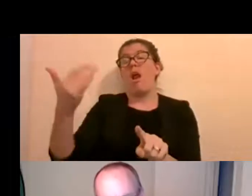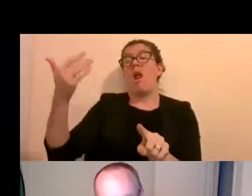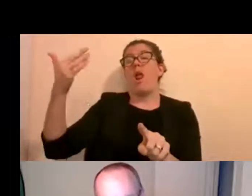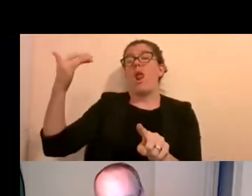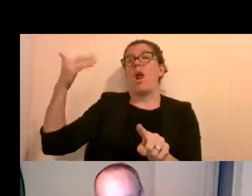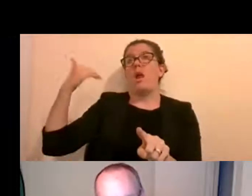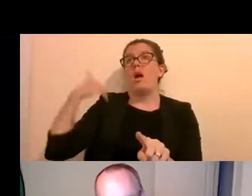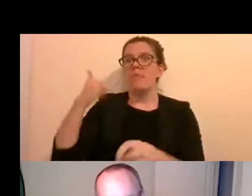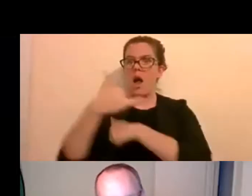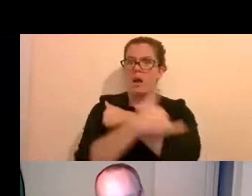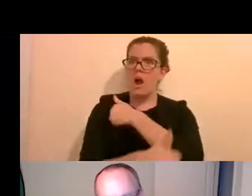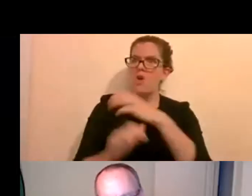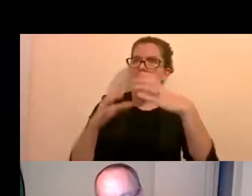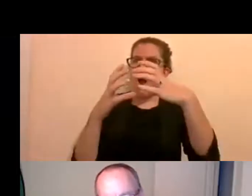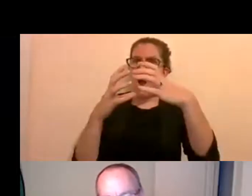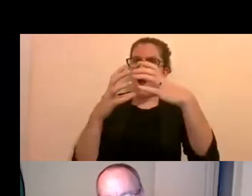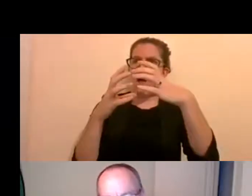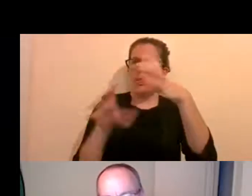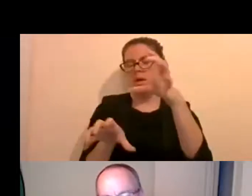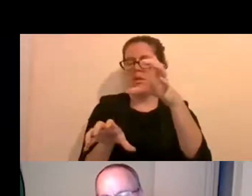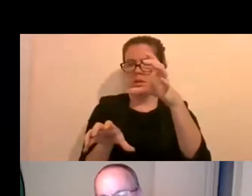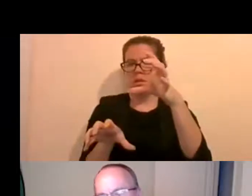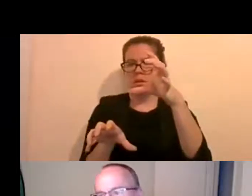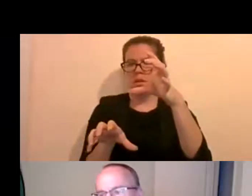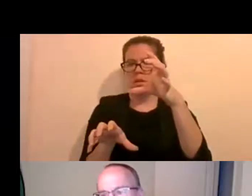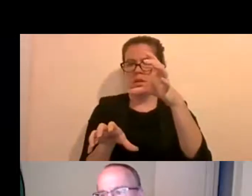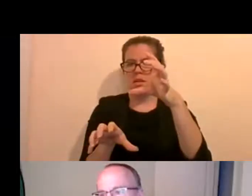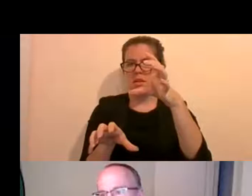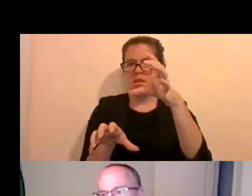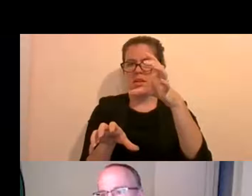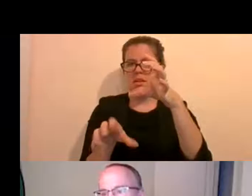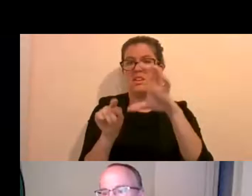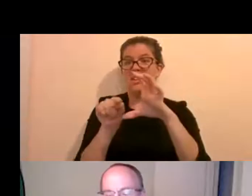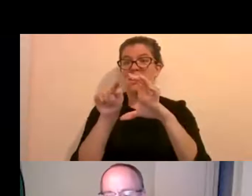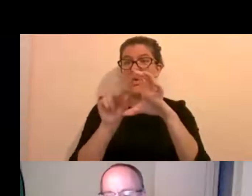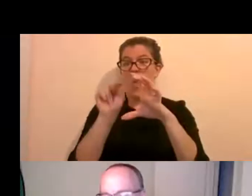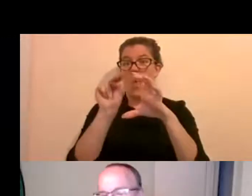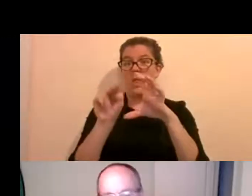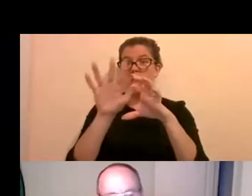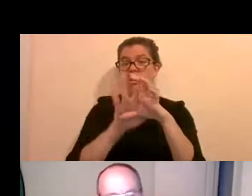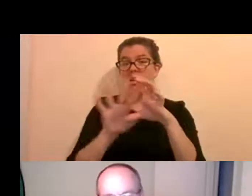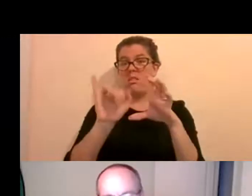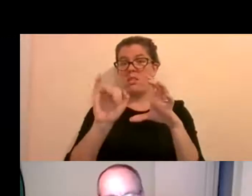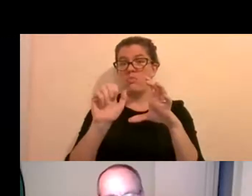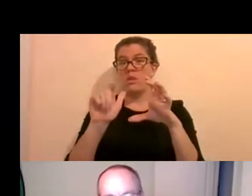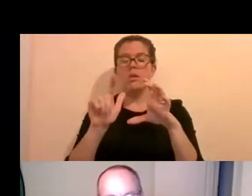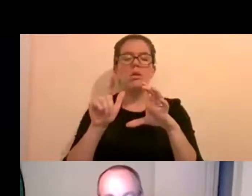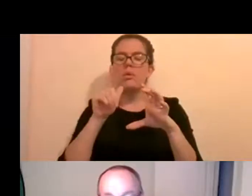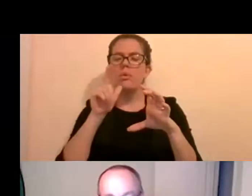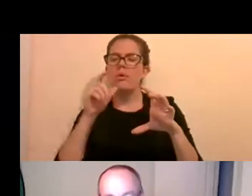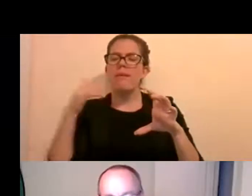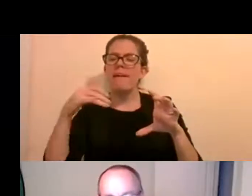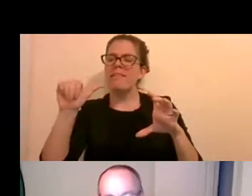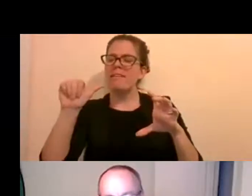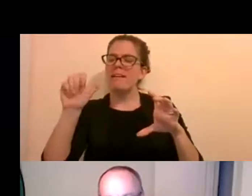happening. And so the northern tribes, they got conquered by Assyria, and they